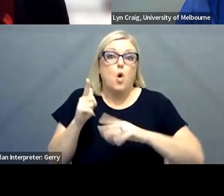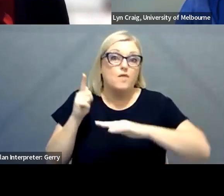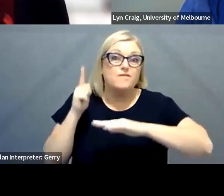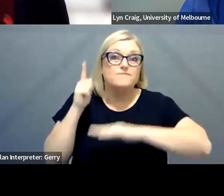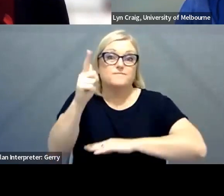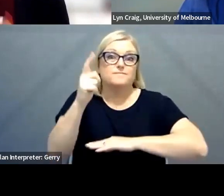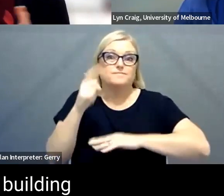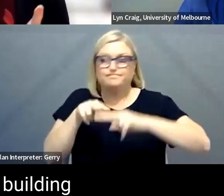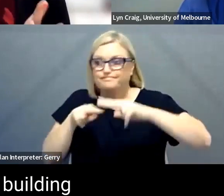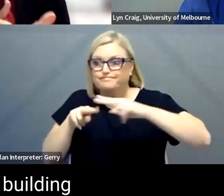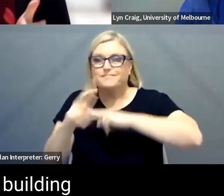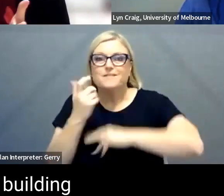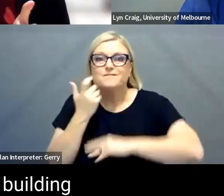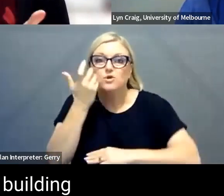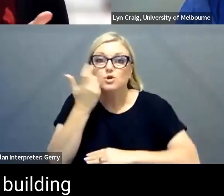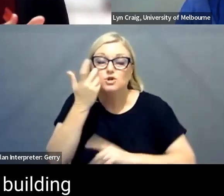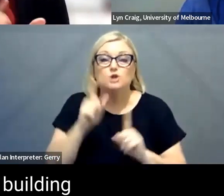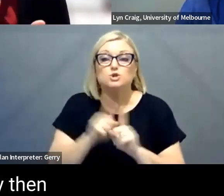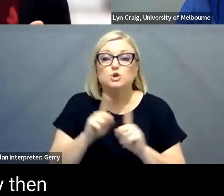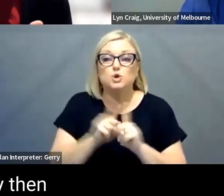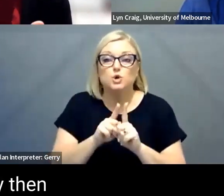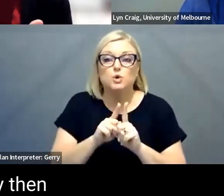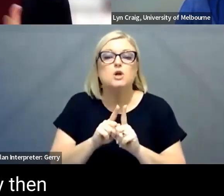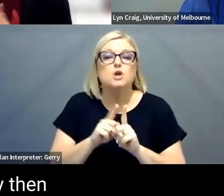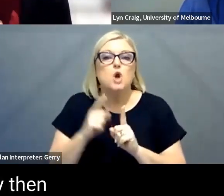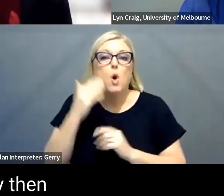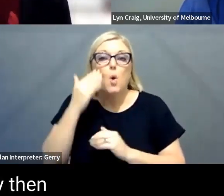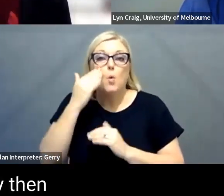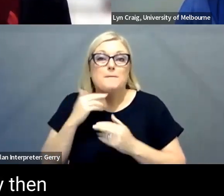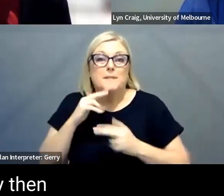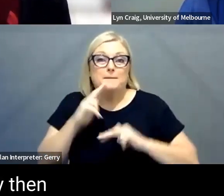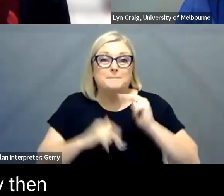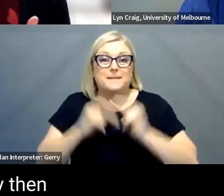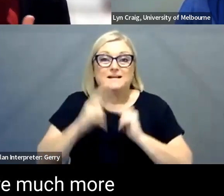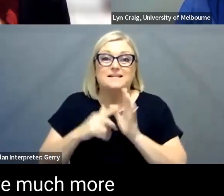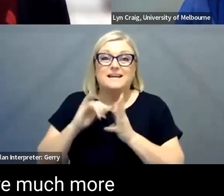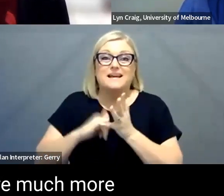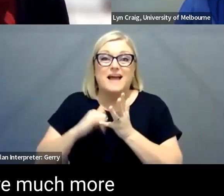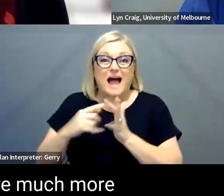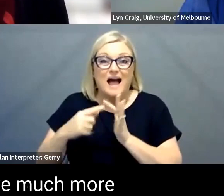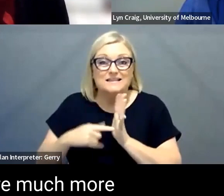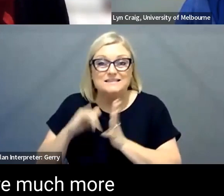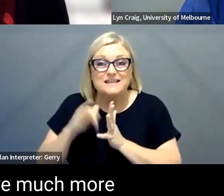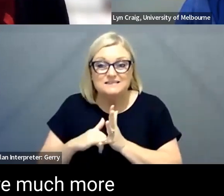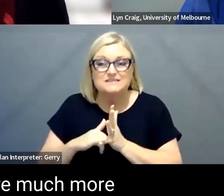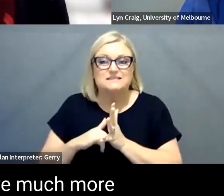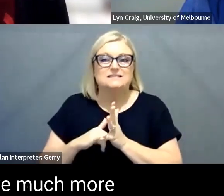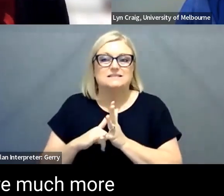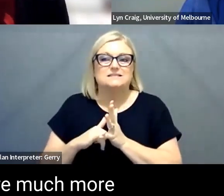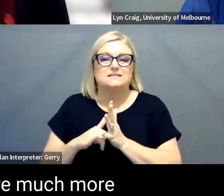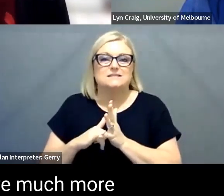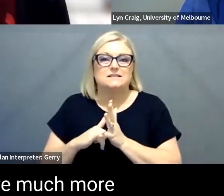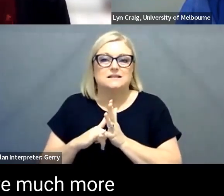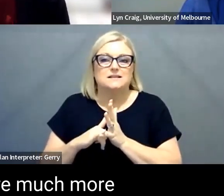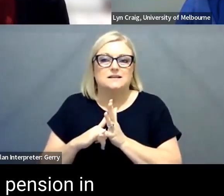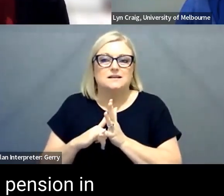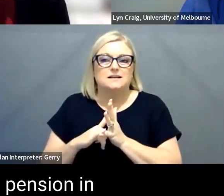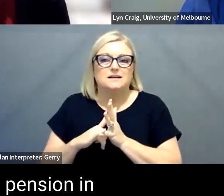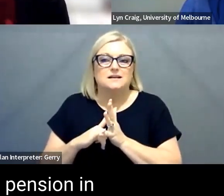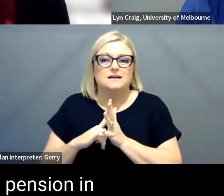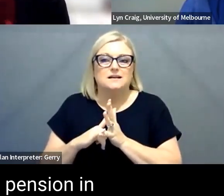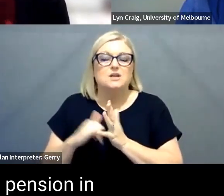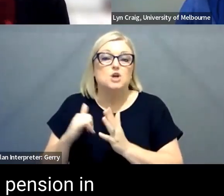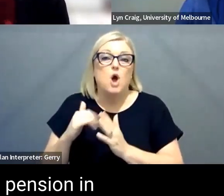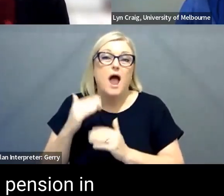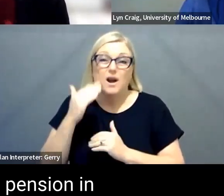well, in terms of building those assets that they then can rely on in retirement. And women were much more likely to be accessing a